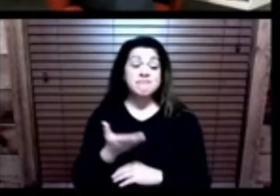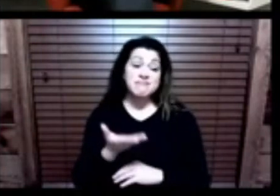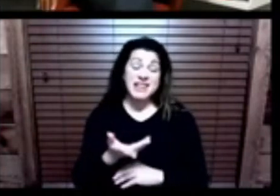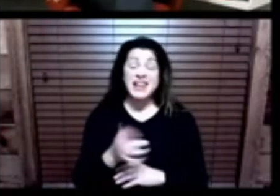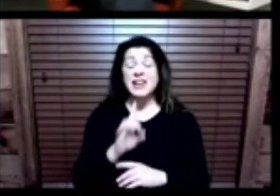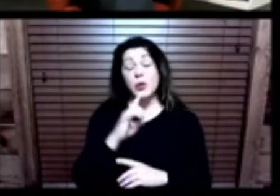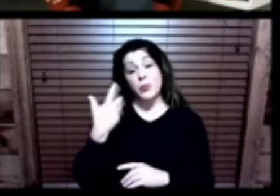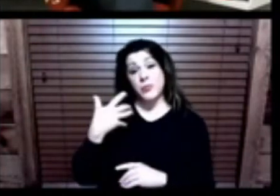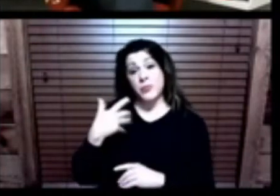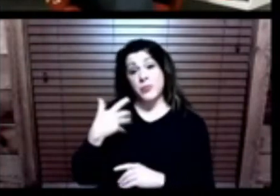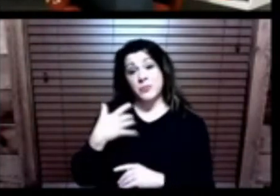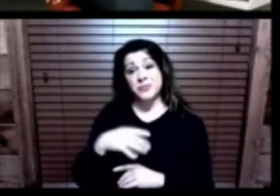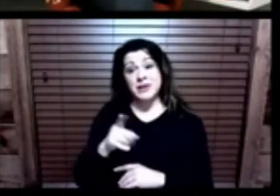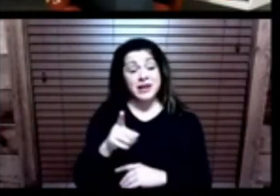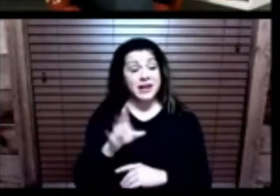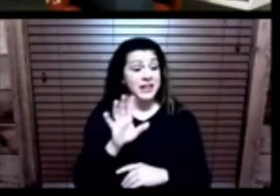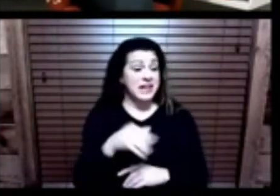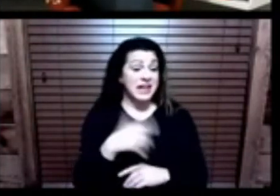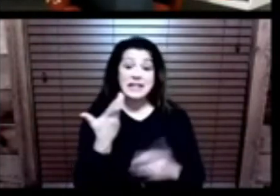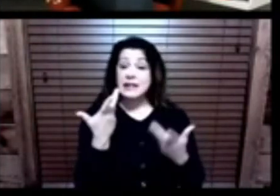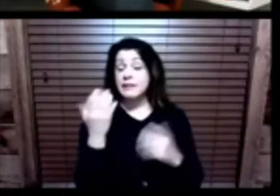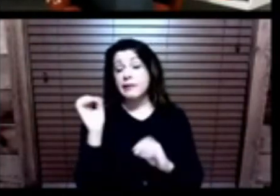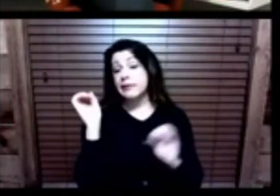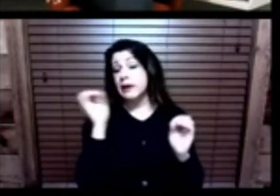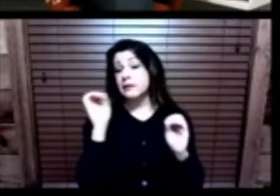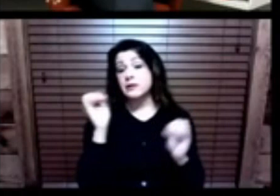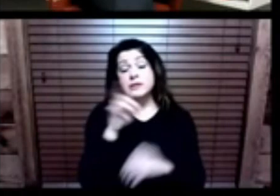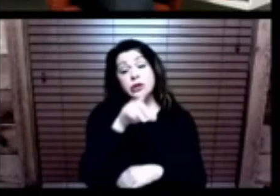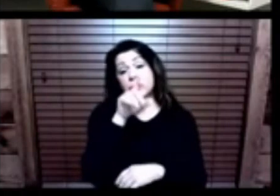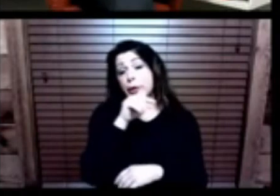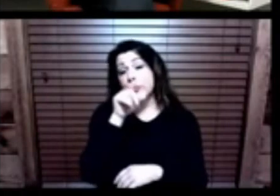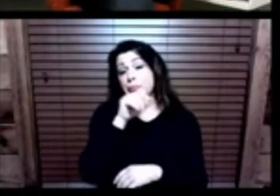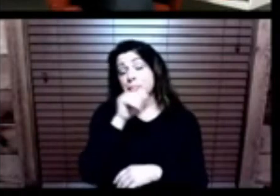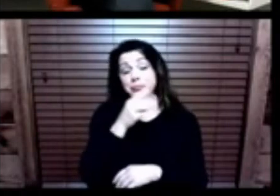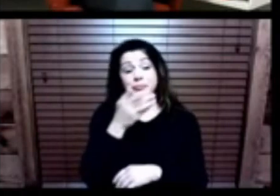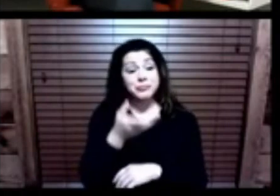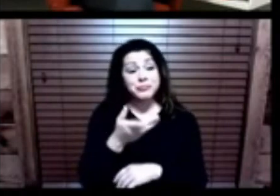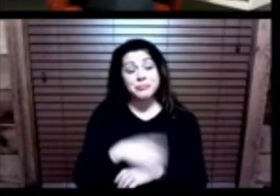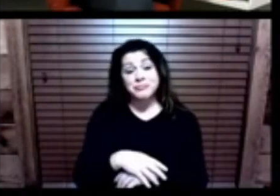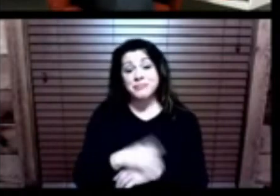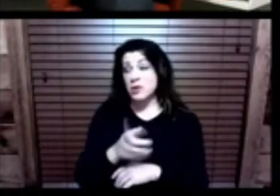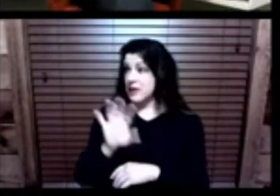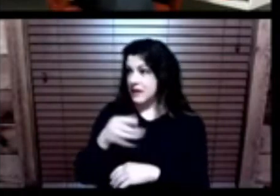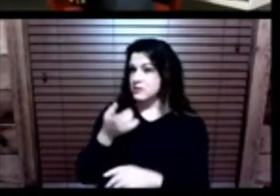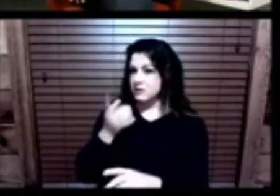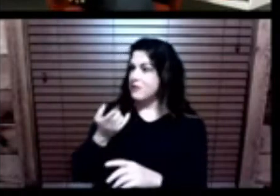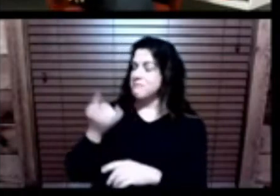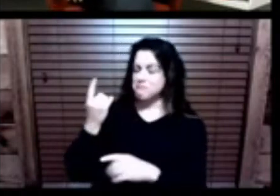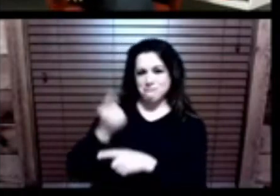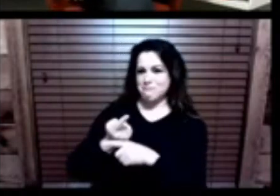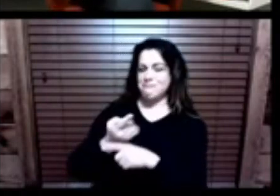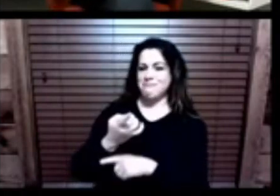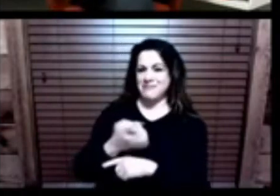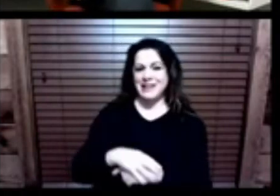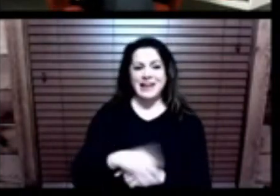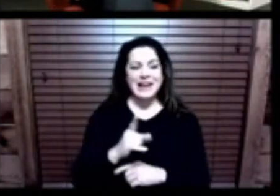definitely. Nothing but a bug. He's bugging. Right in the moment. Let's go. Yeah, he's definitely